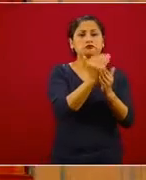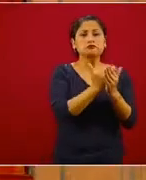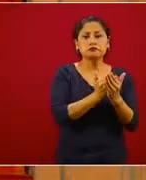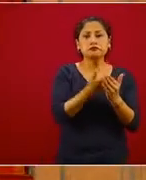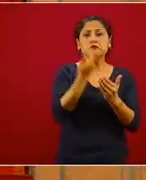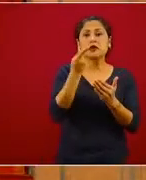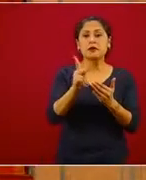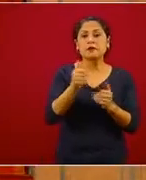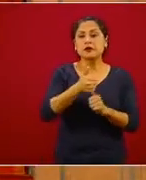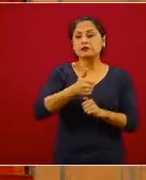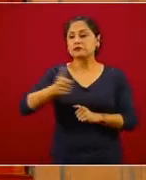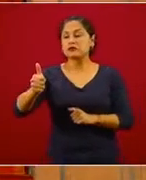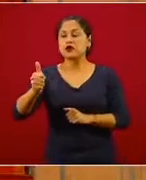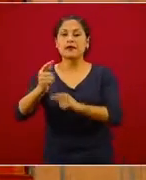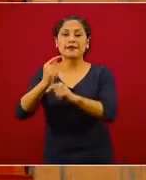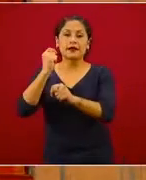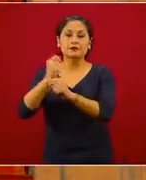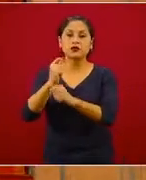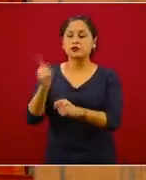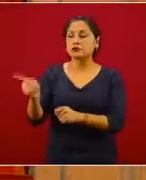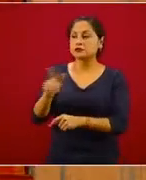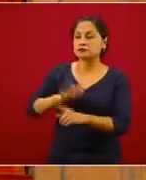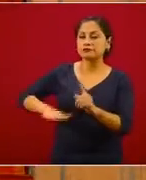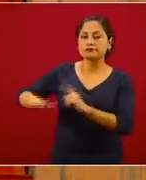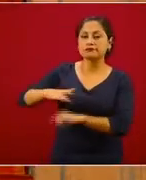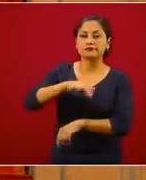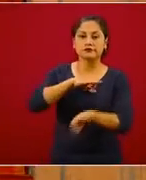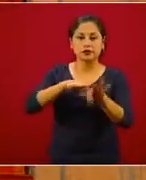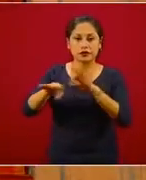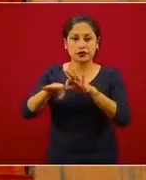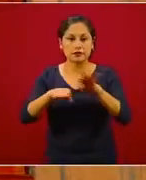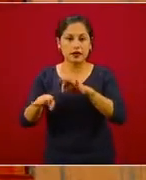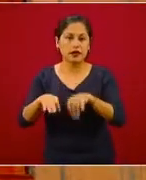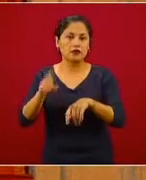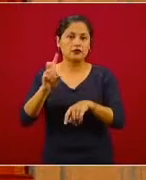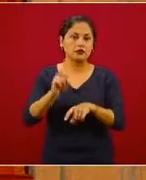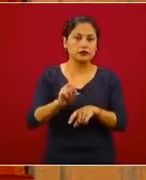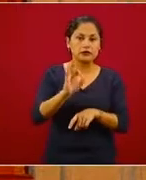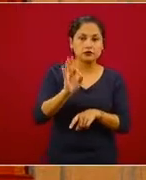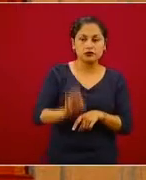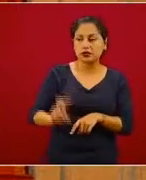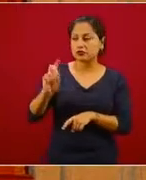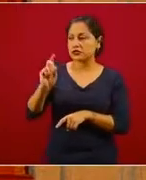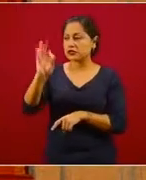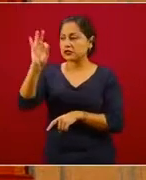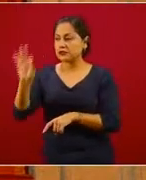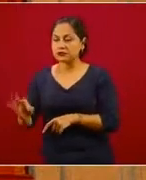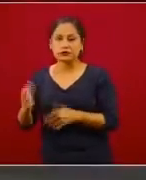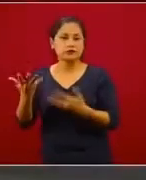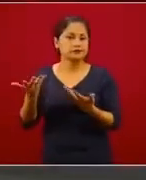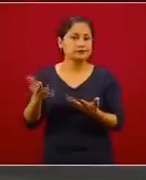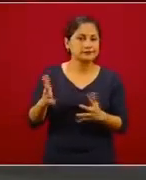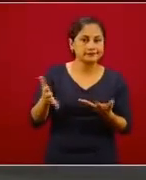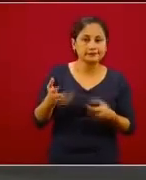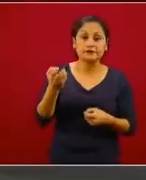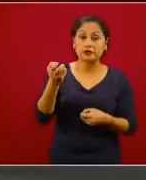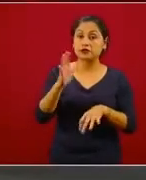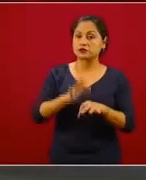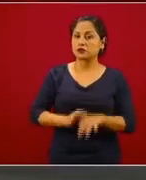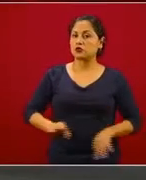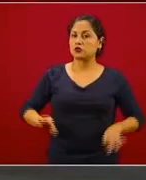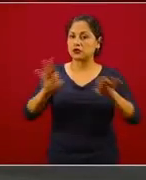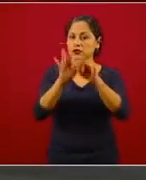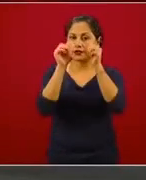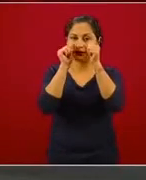infection rate at home. And when we will go out, that decreases, but then we have work, we